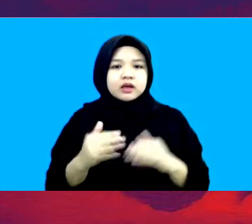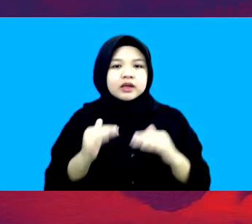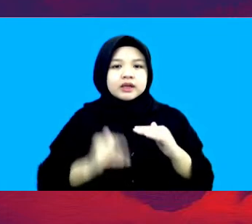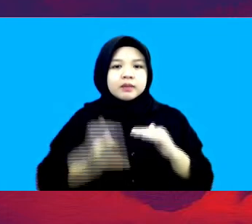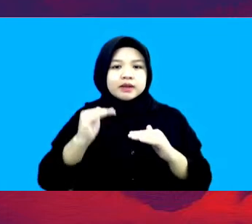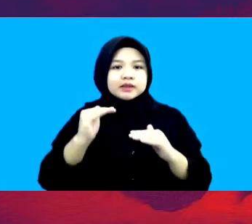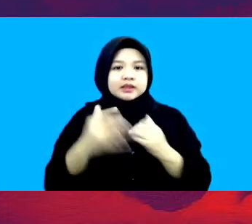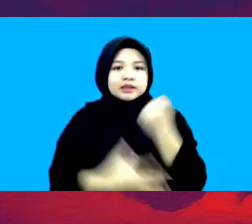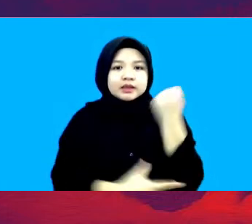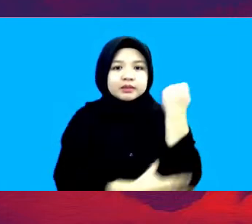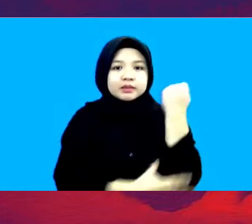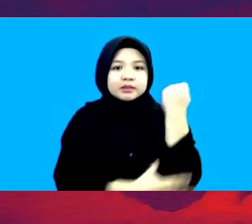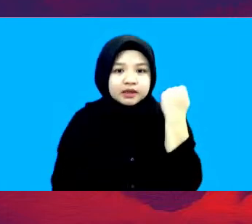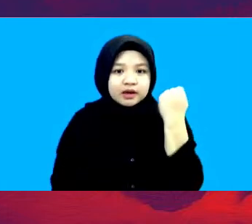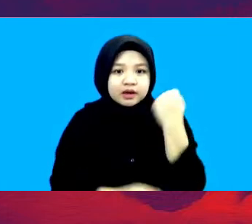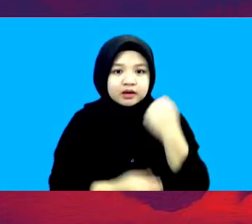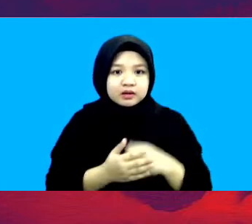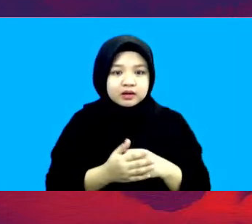effort.